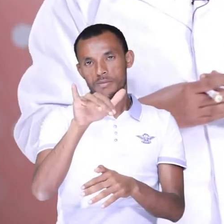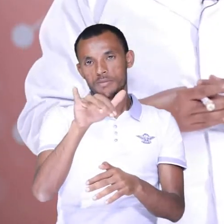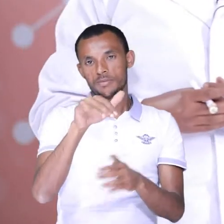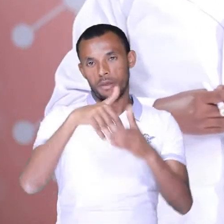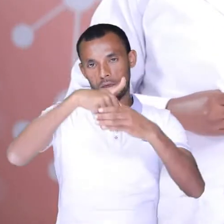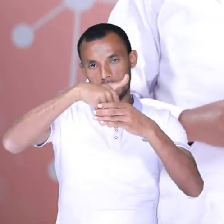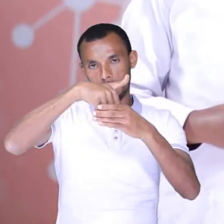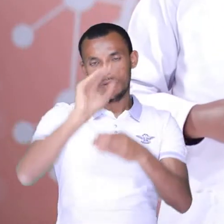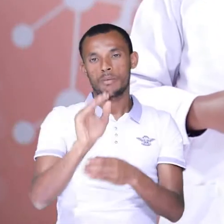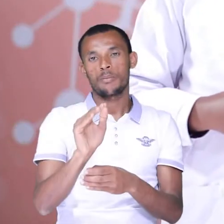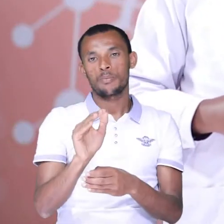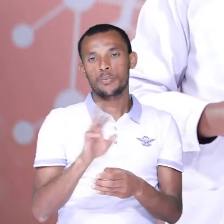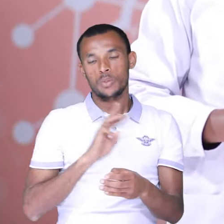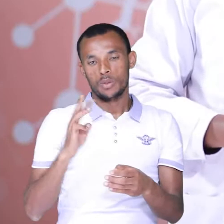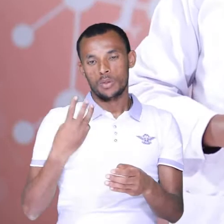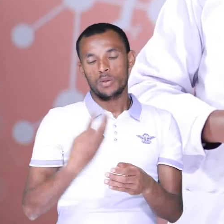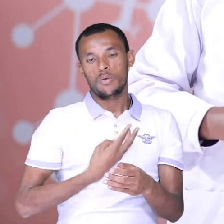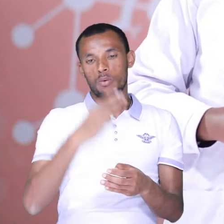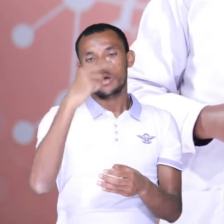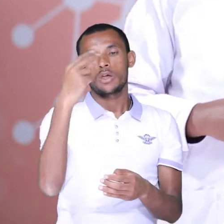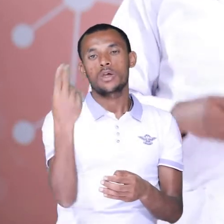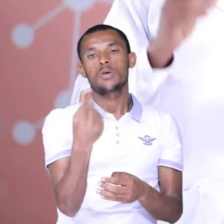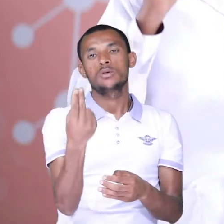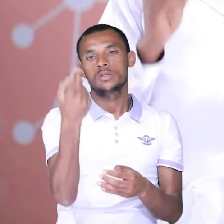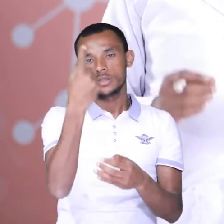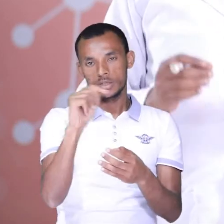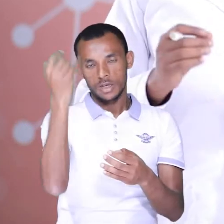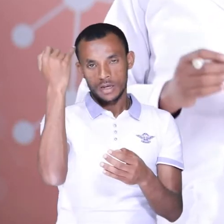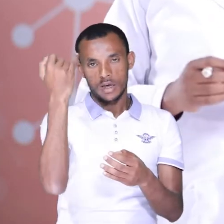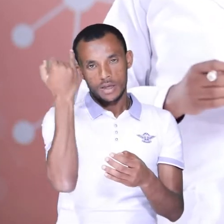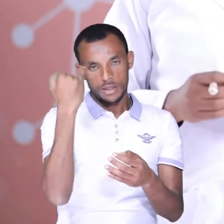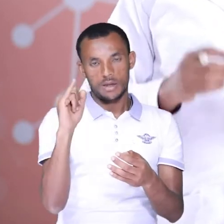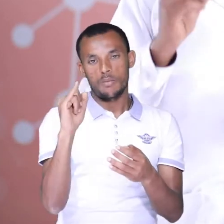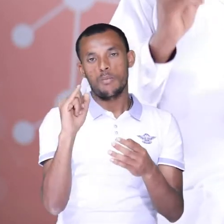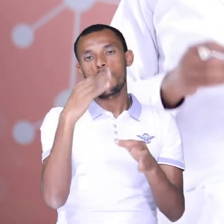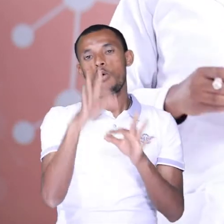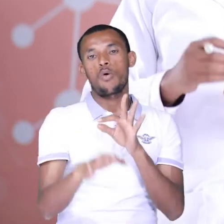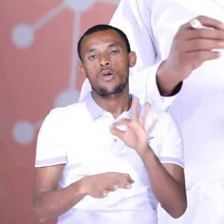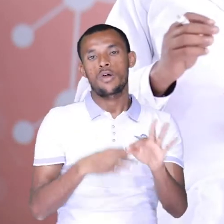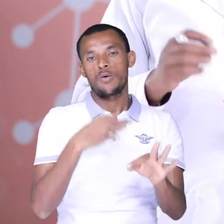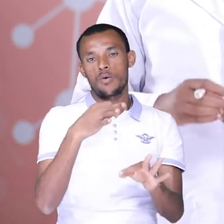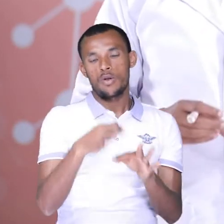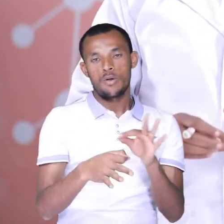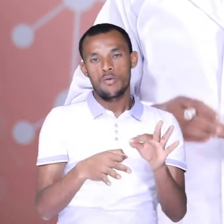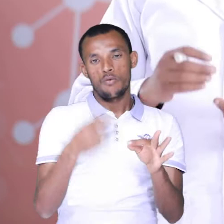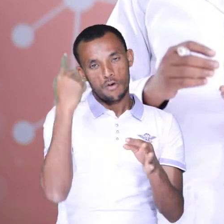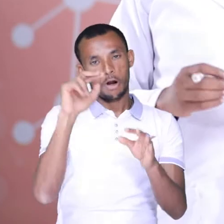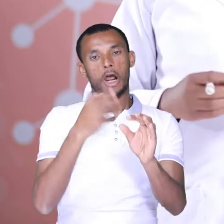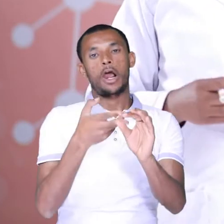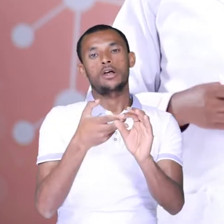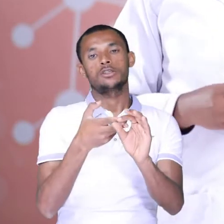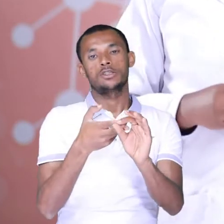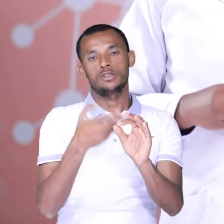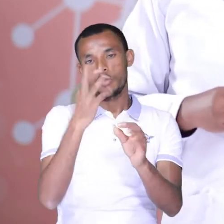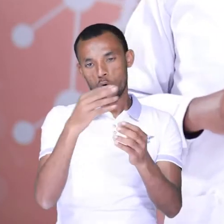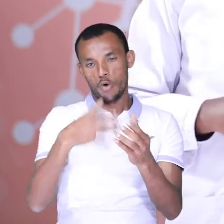except we use the term molecule for those gaseous or